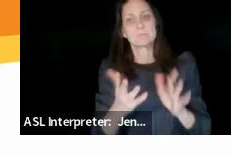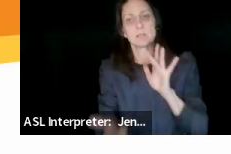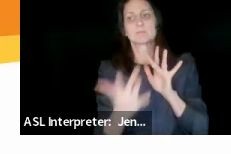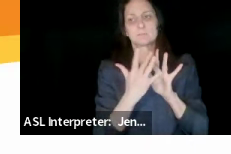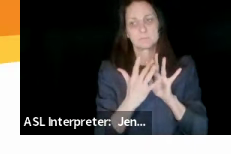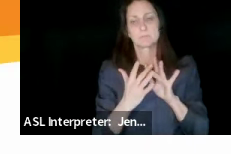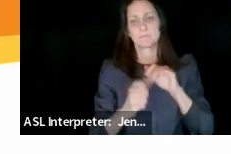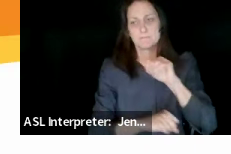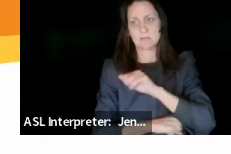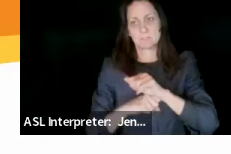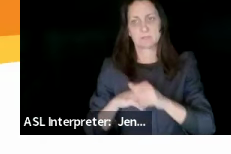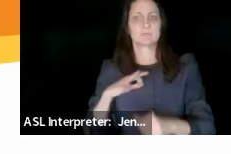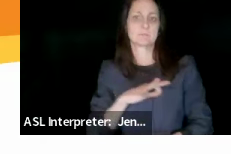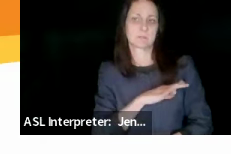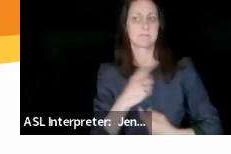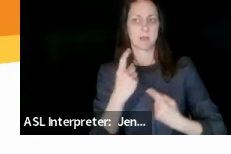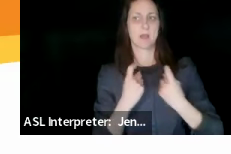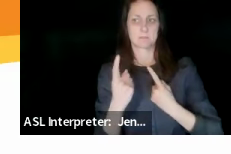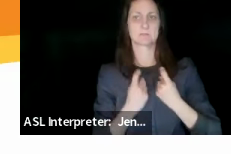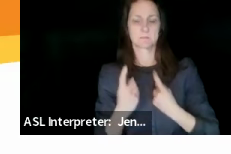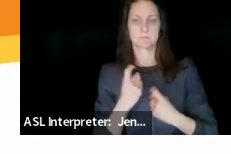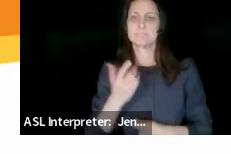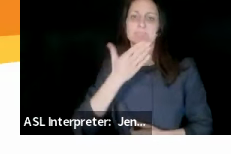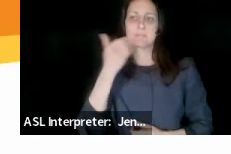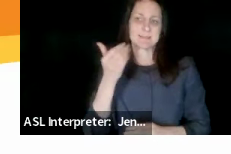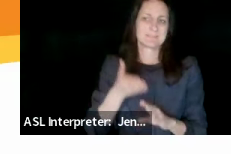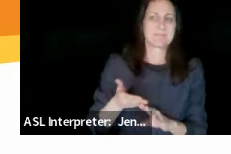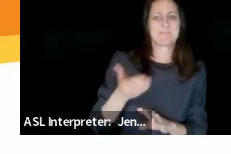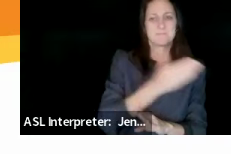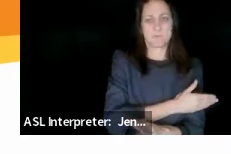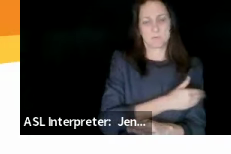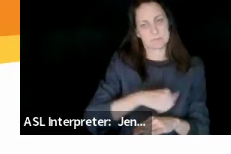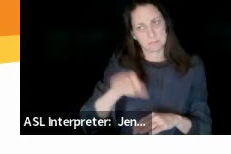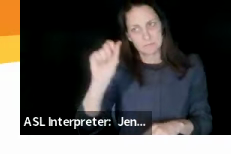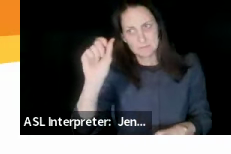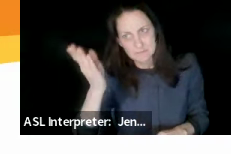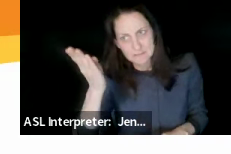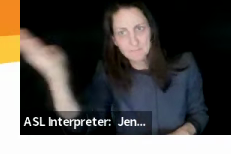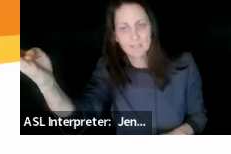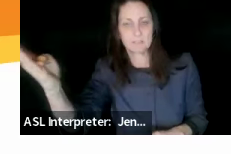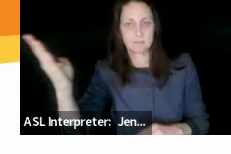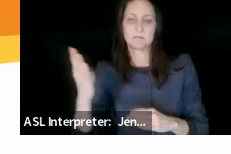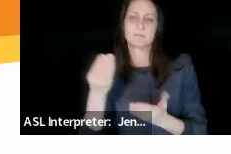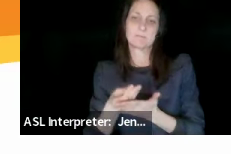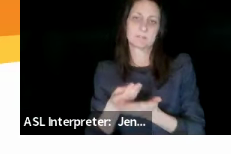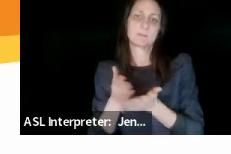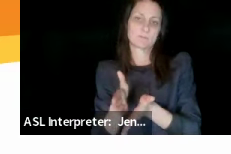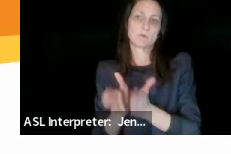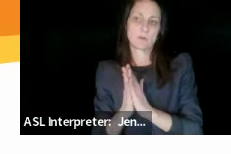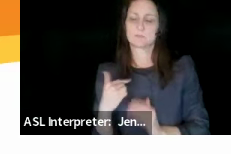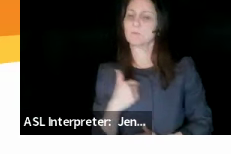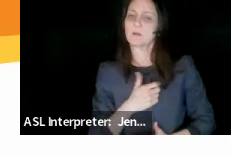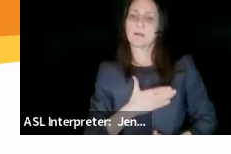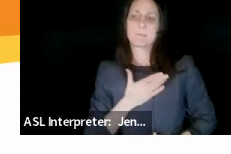the foundation staff before submitting a funding request. We are always happy to clarify things up front and make sure that the budget is correct.